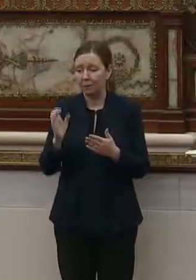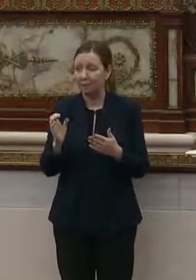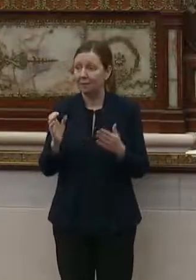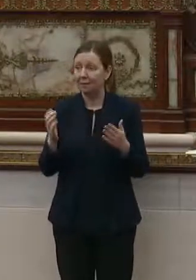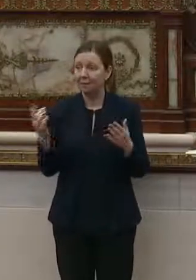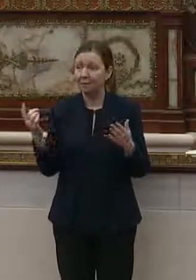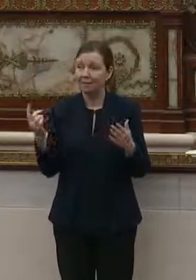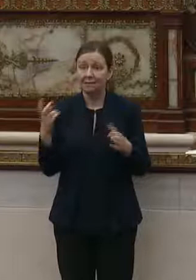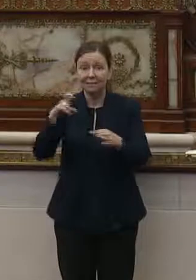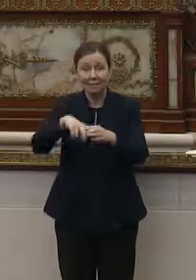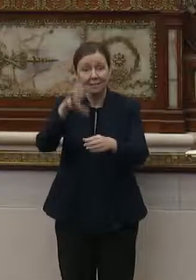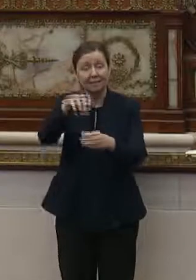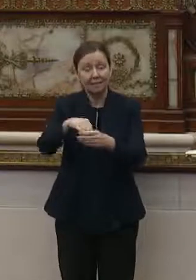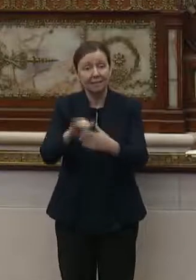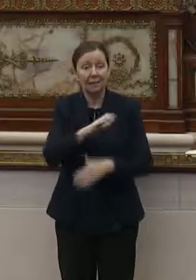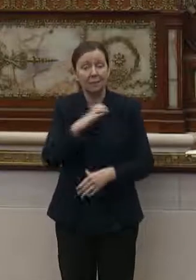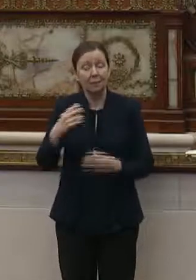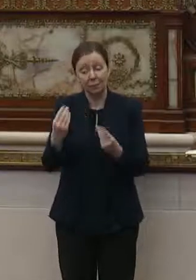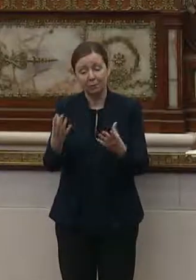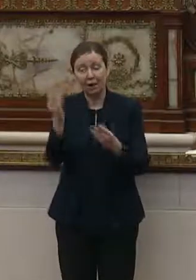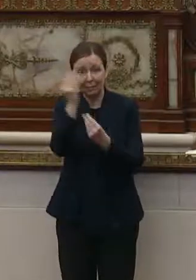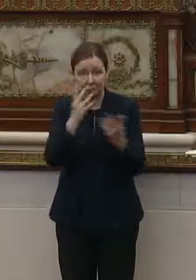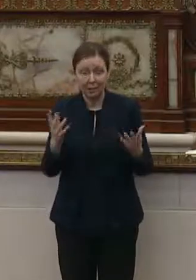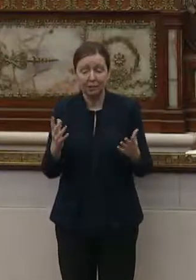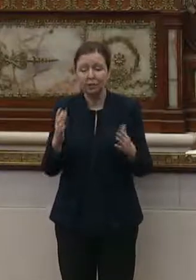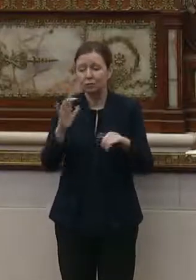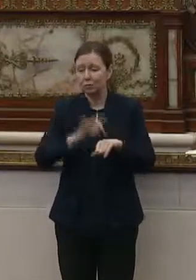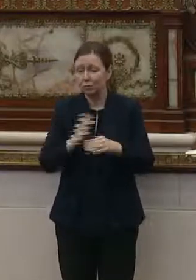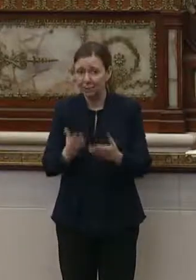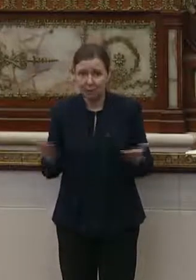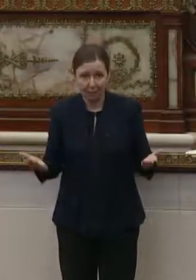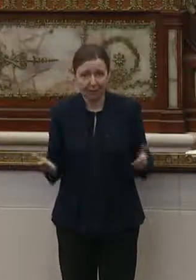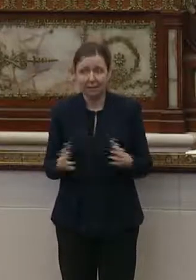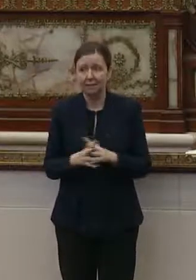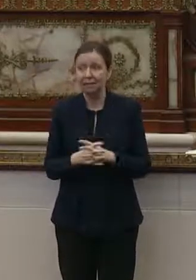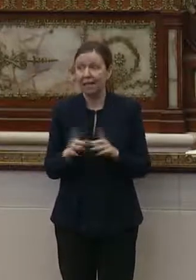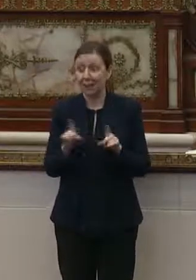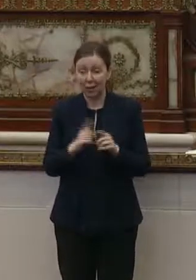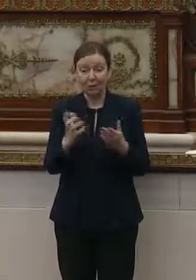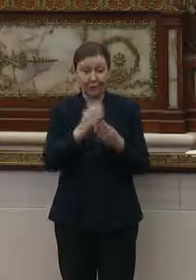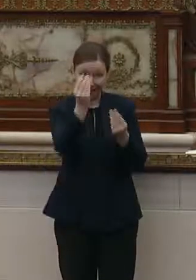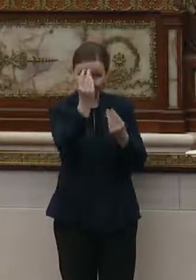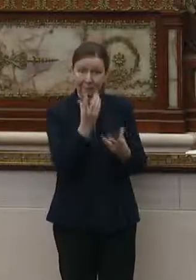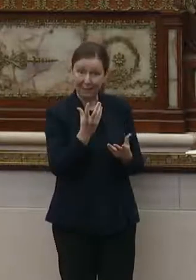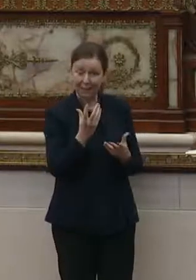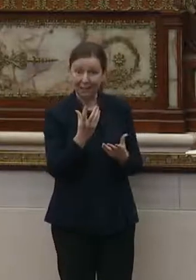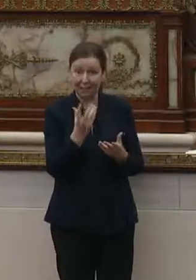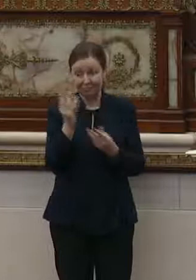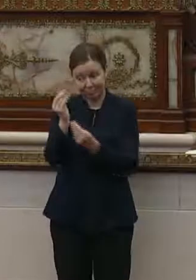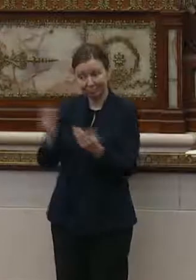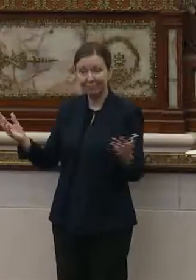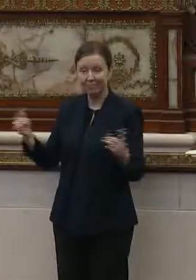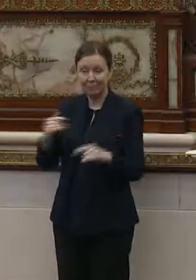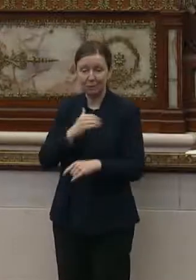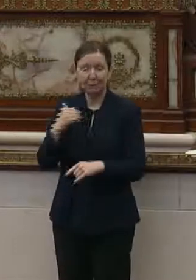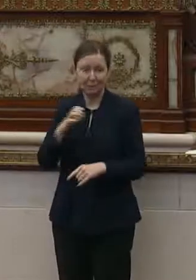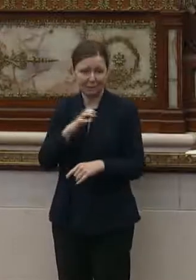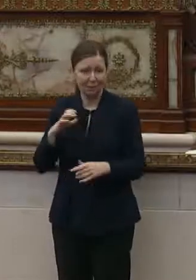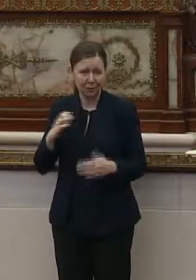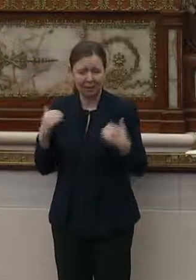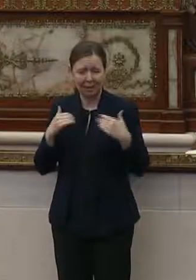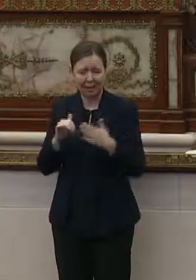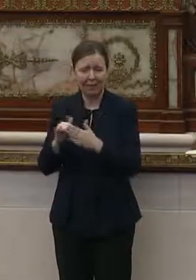to sit on that committee, provide information, provide resources, and also get information back to members of council and have